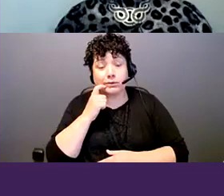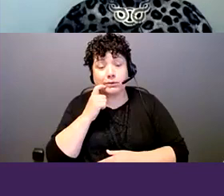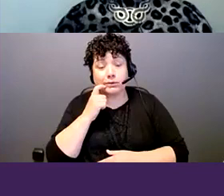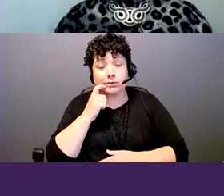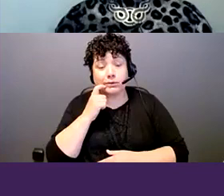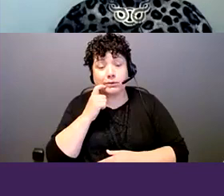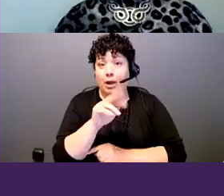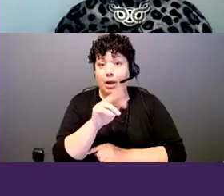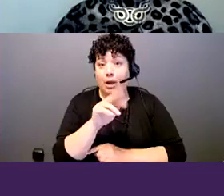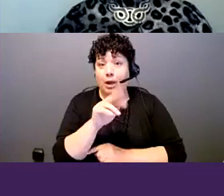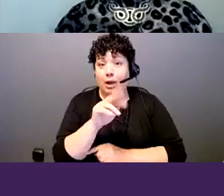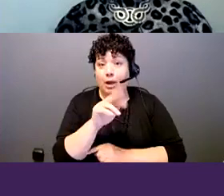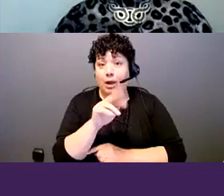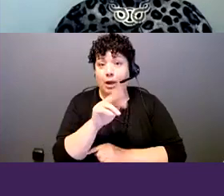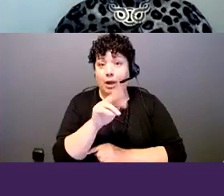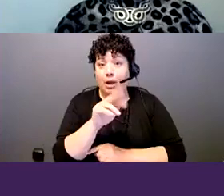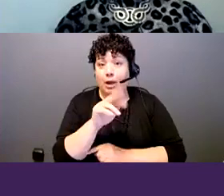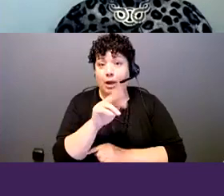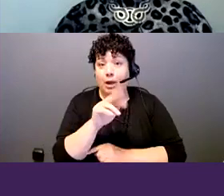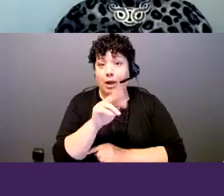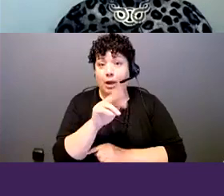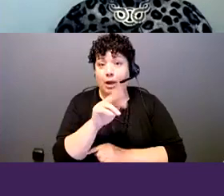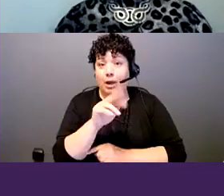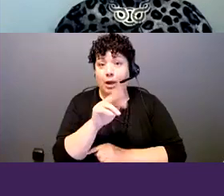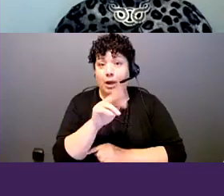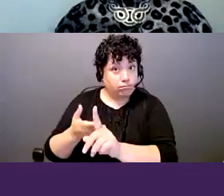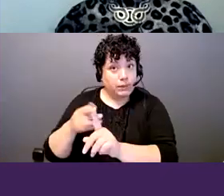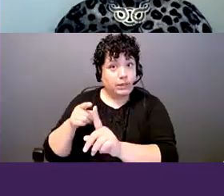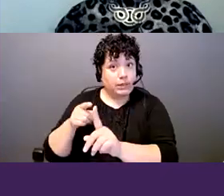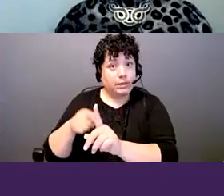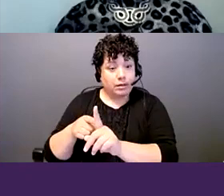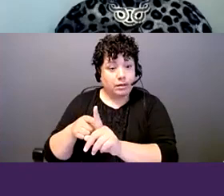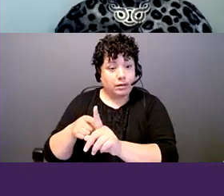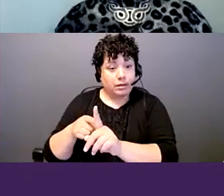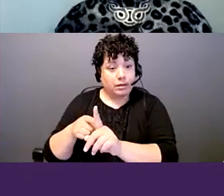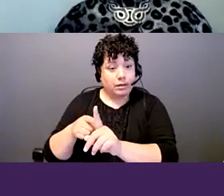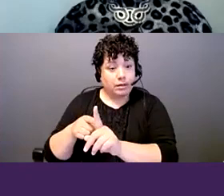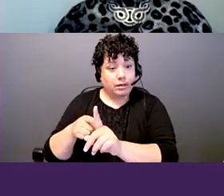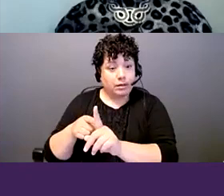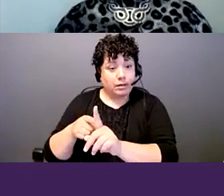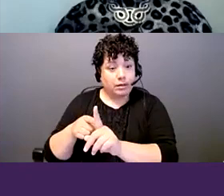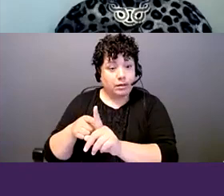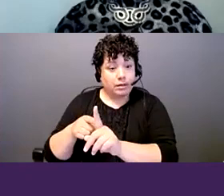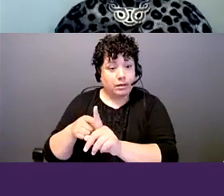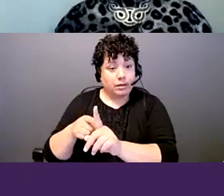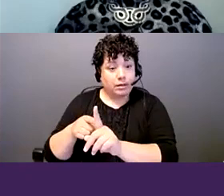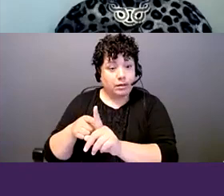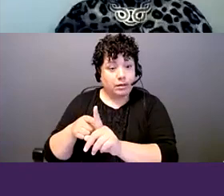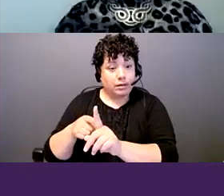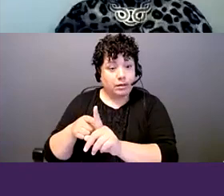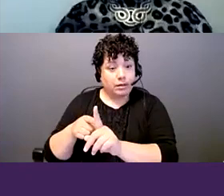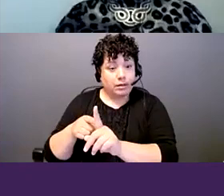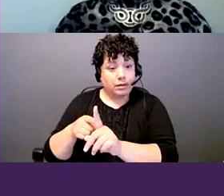Campbell is a clinical geriatric addiction specialist with Baycrest Long-Term Care Behavioral